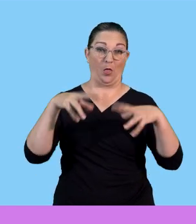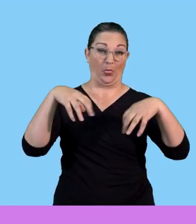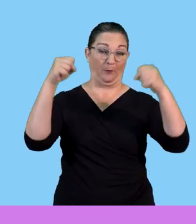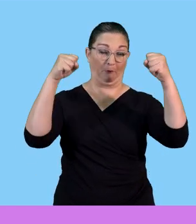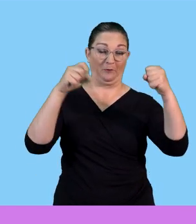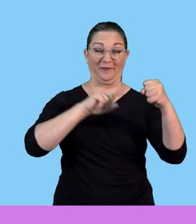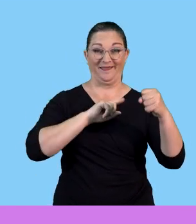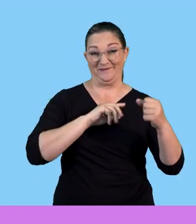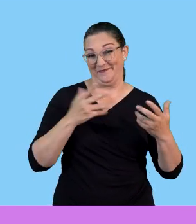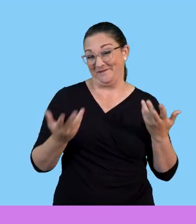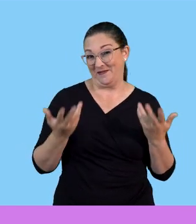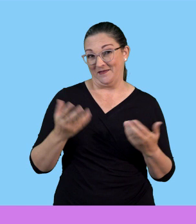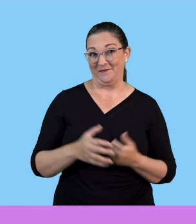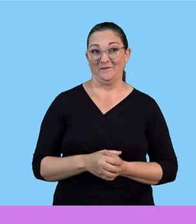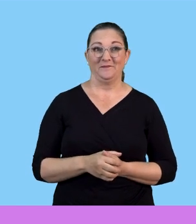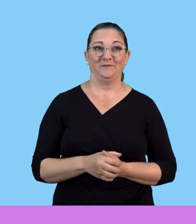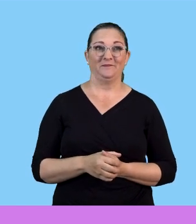shedding really hit them.